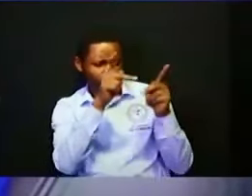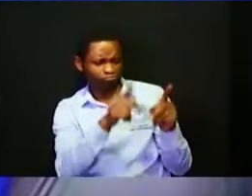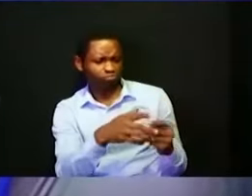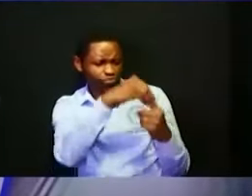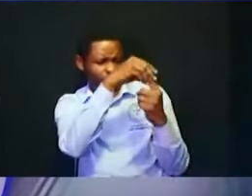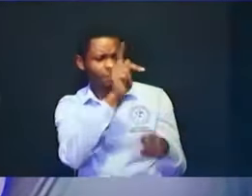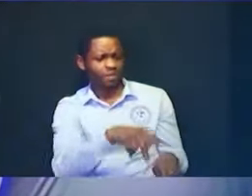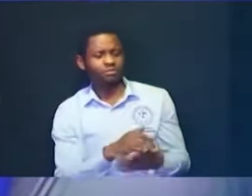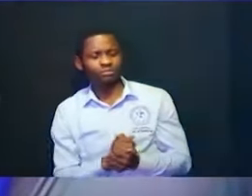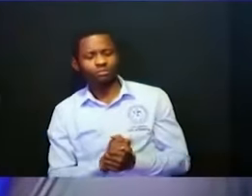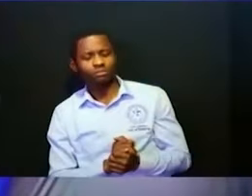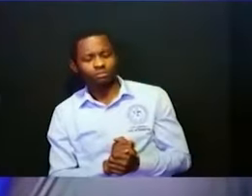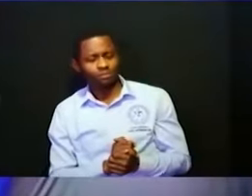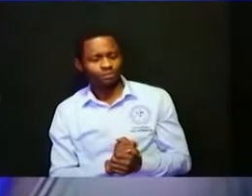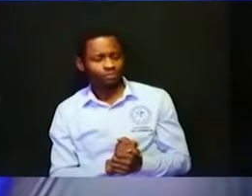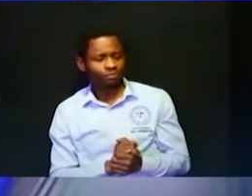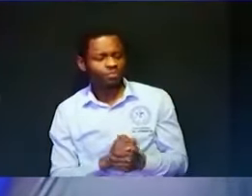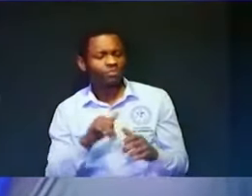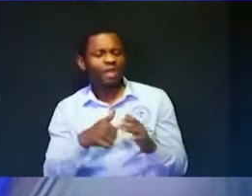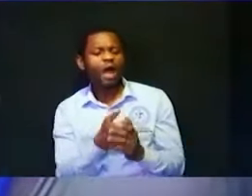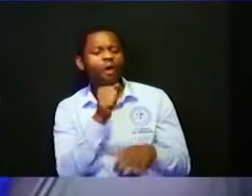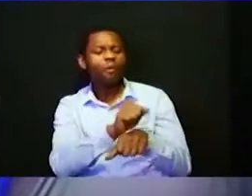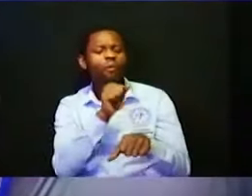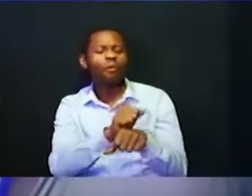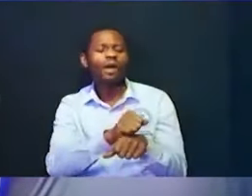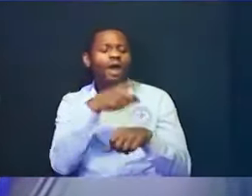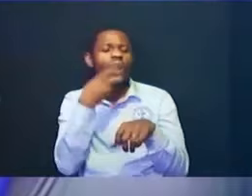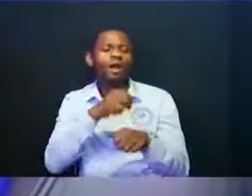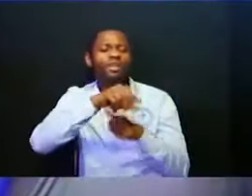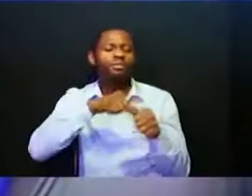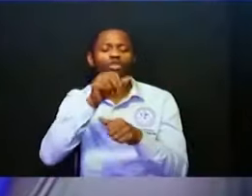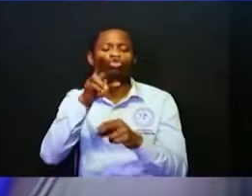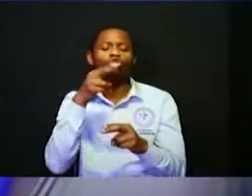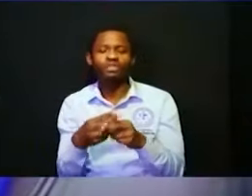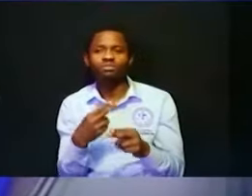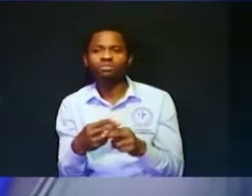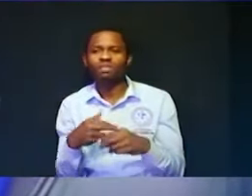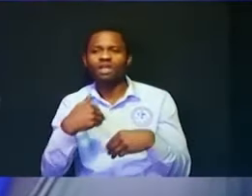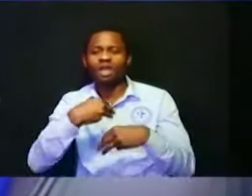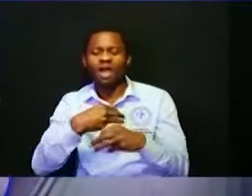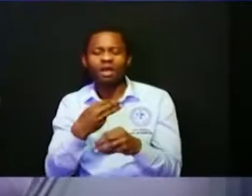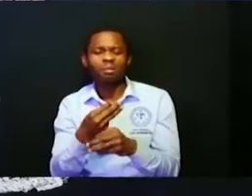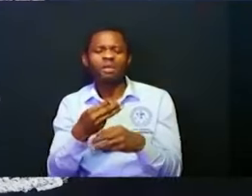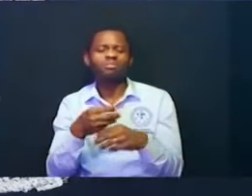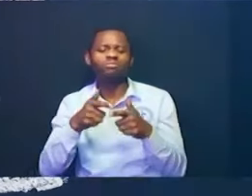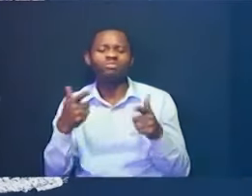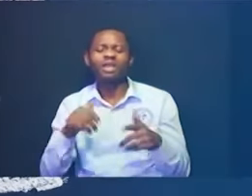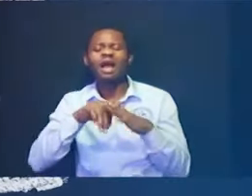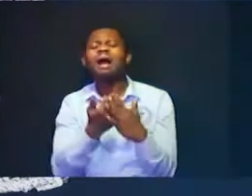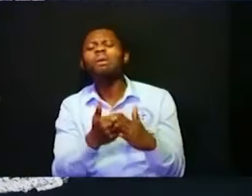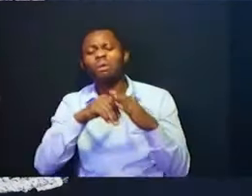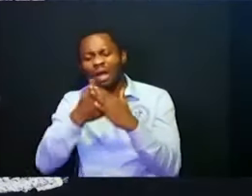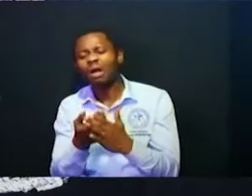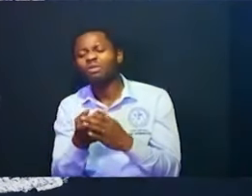nippers room. So, how do you invest in your name? Too bad, then I you do who queer to make it great. Woman, I can see how do you